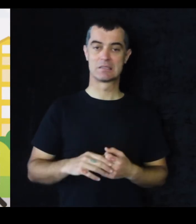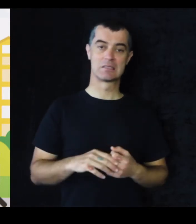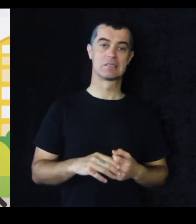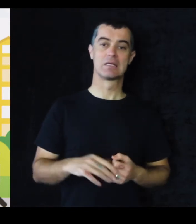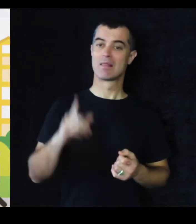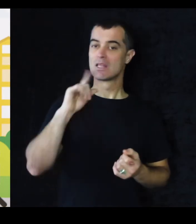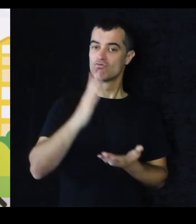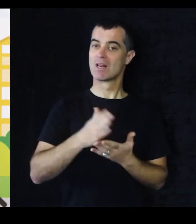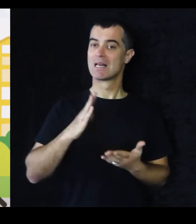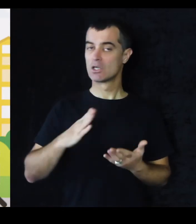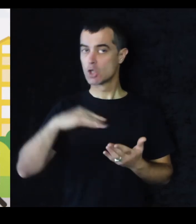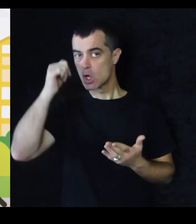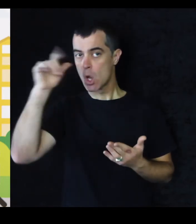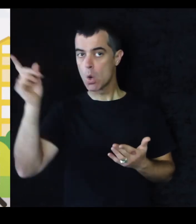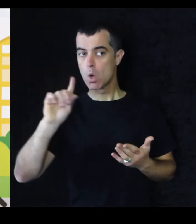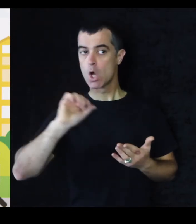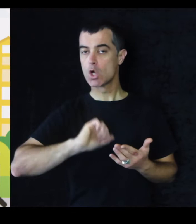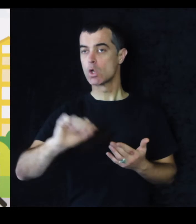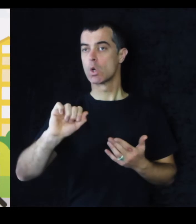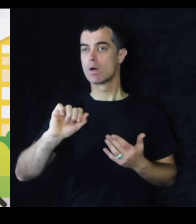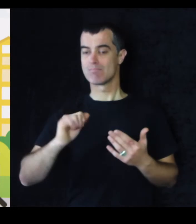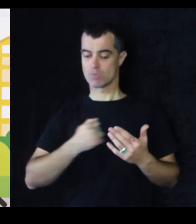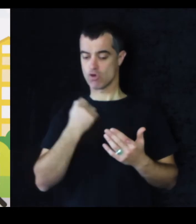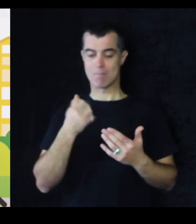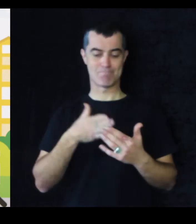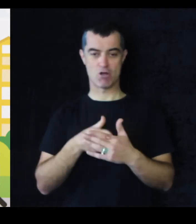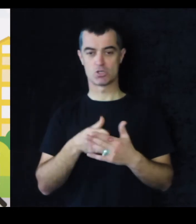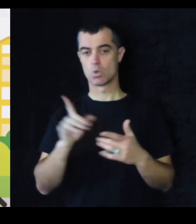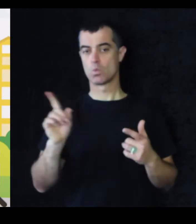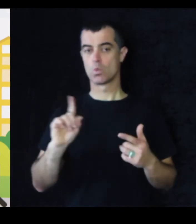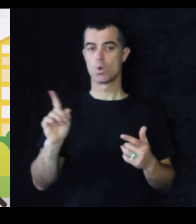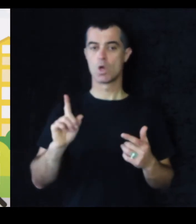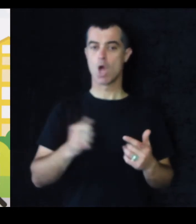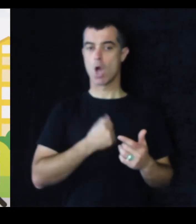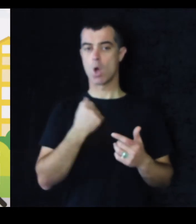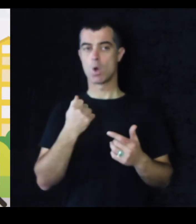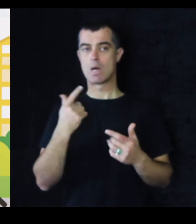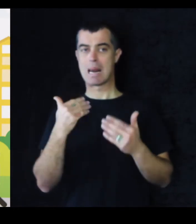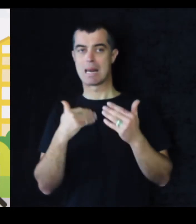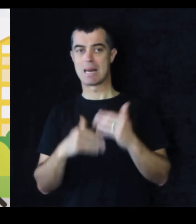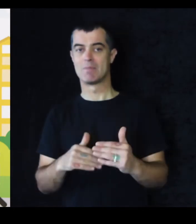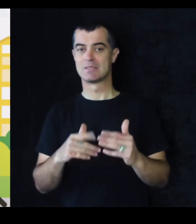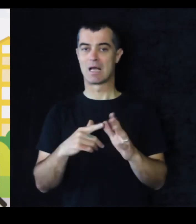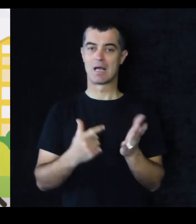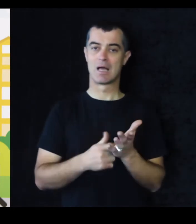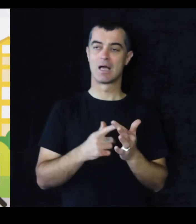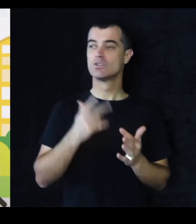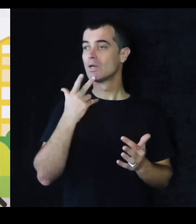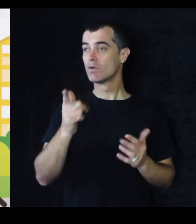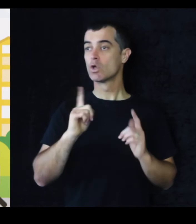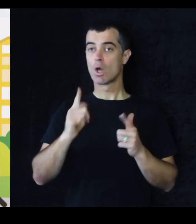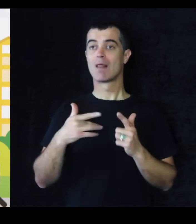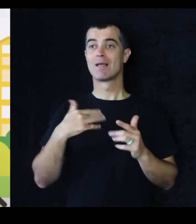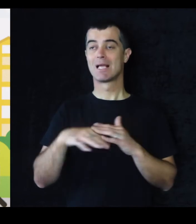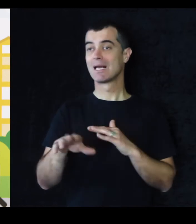you really need to know what your own barriers are or what your own limitations are. So if you go to